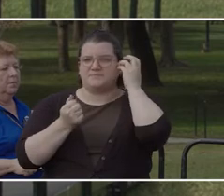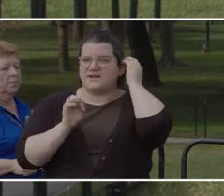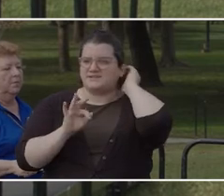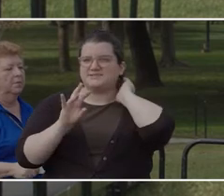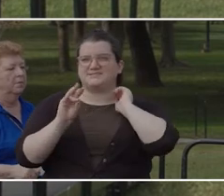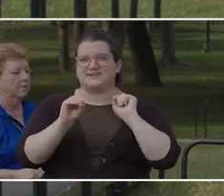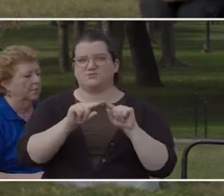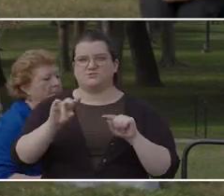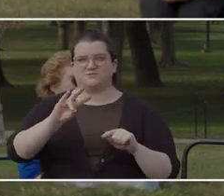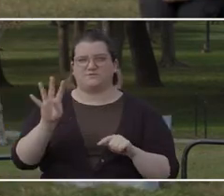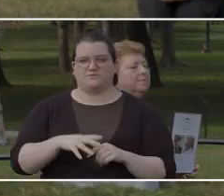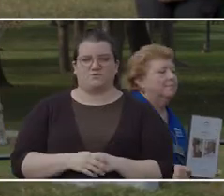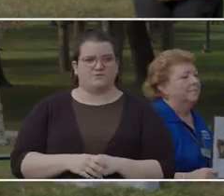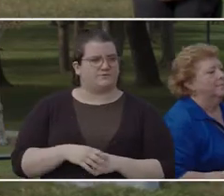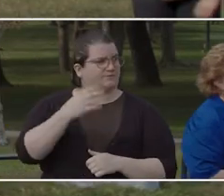1970-1974.